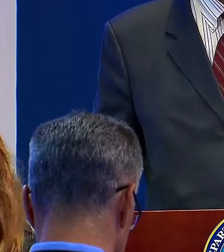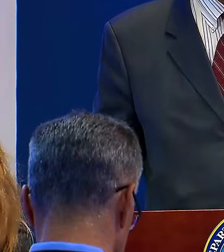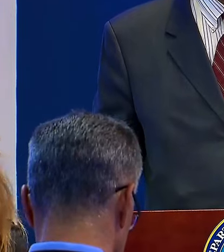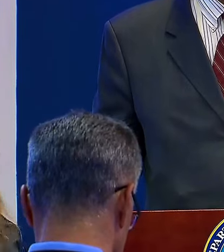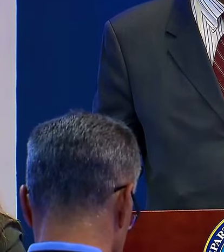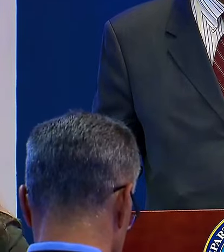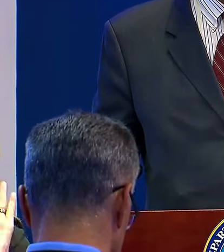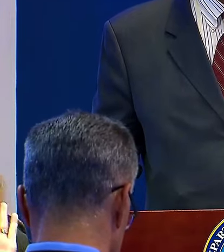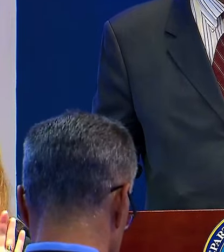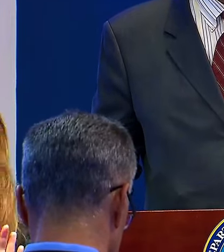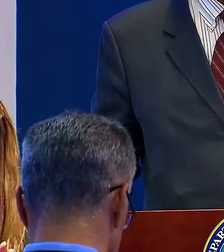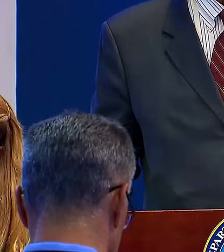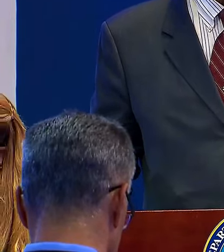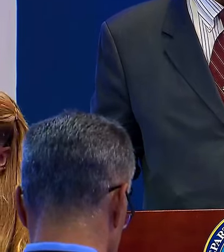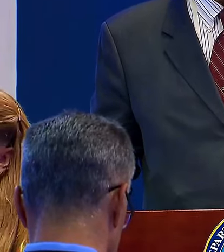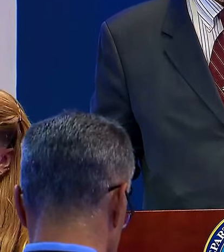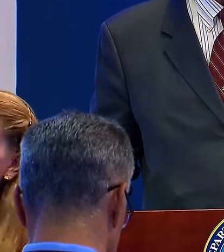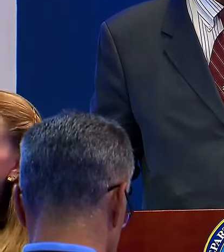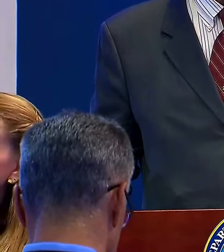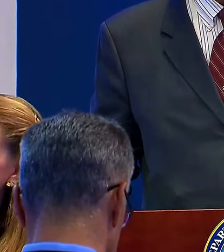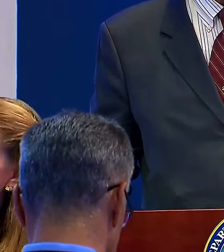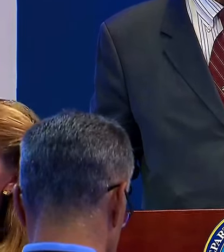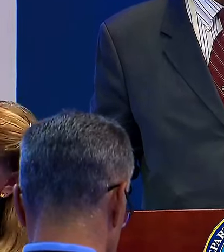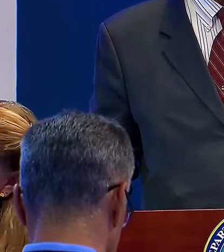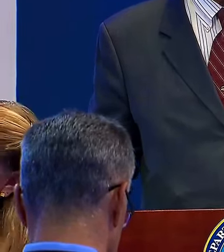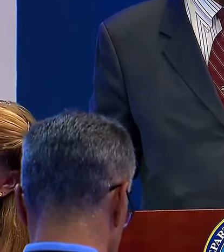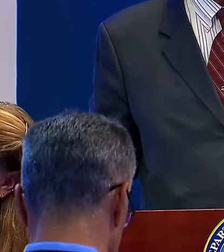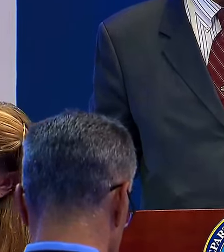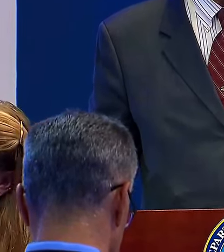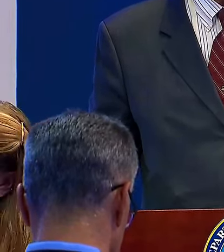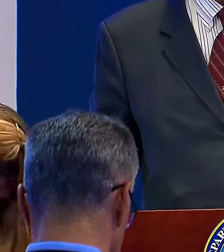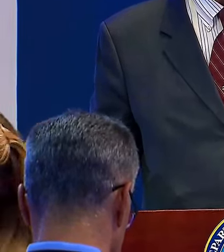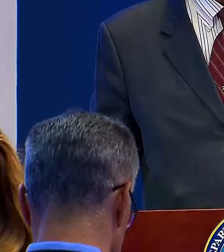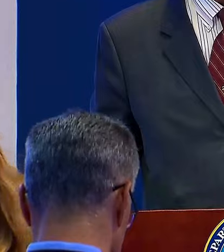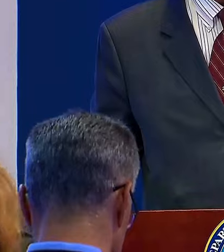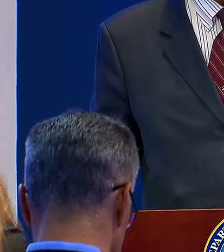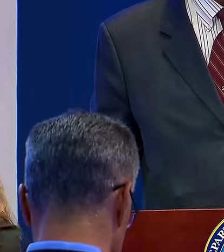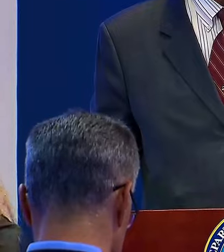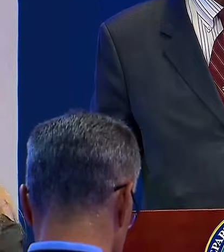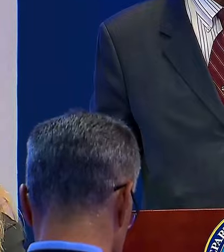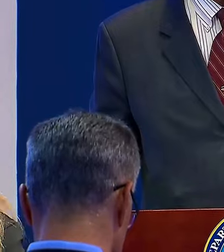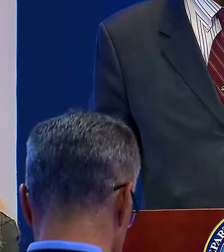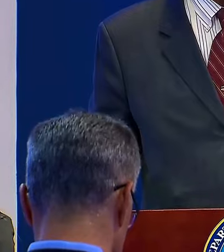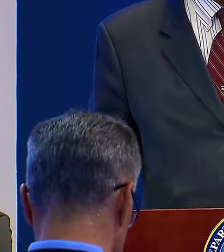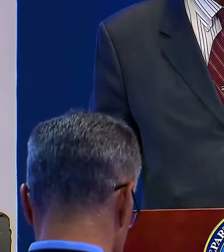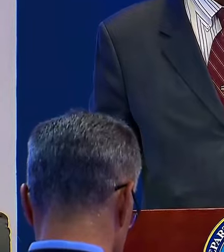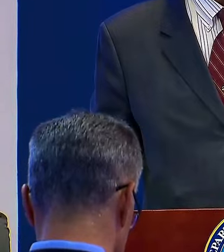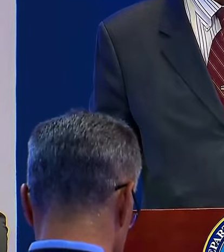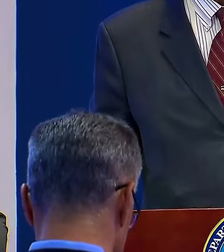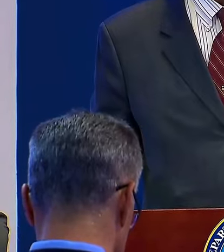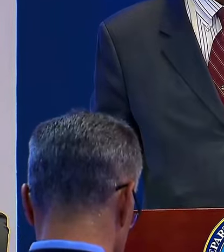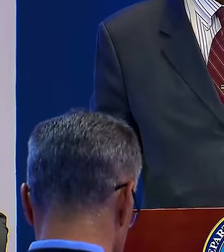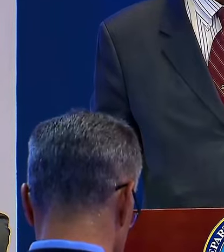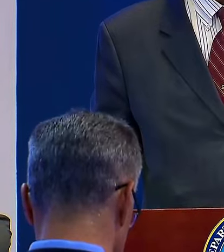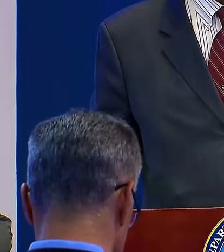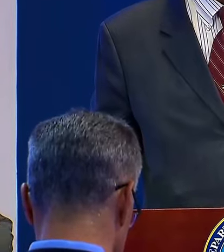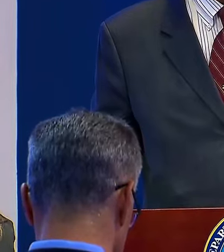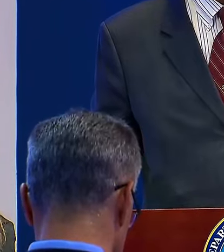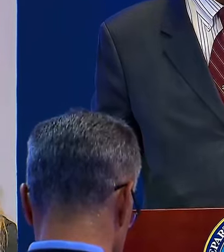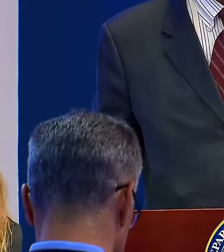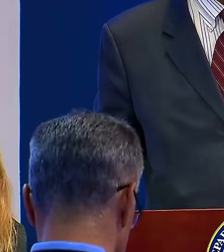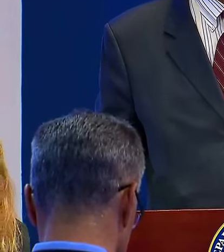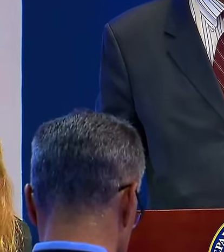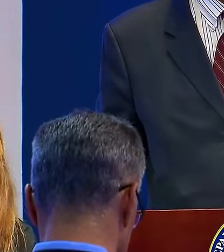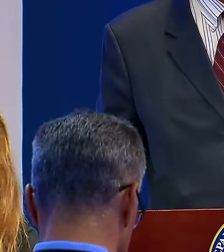will, even as you have continued to do so, even